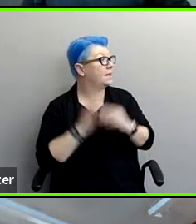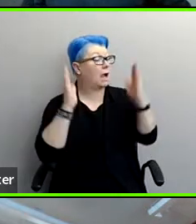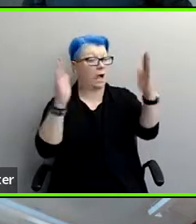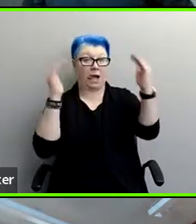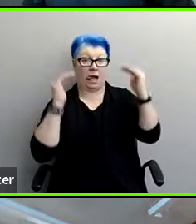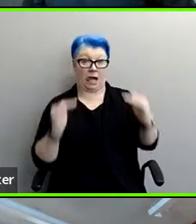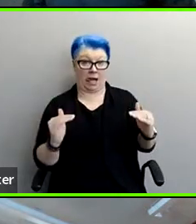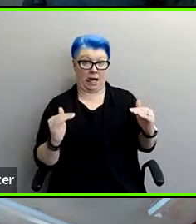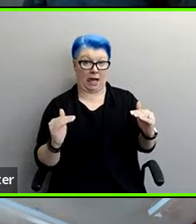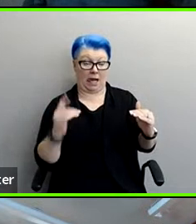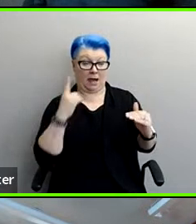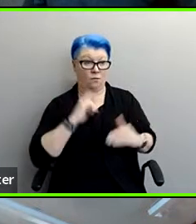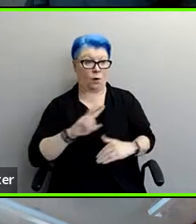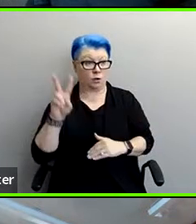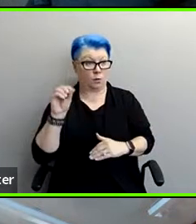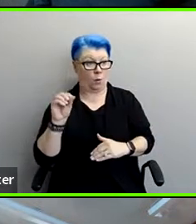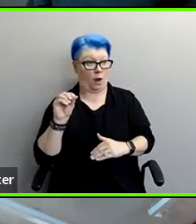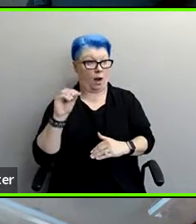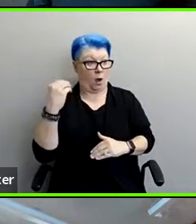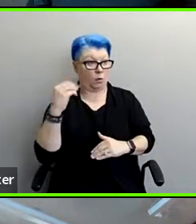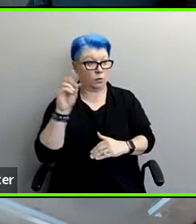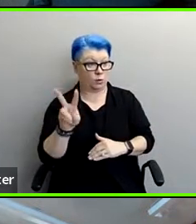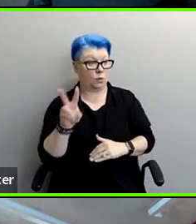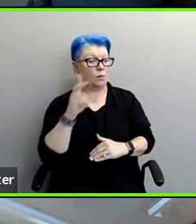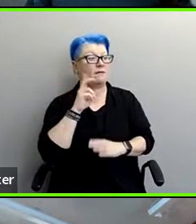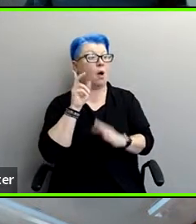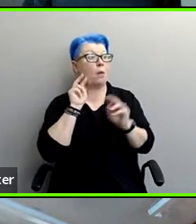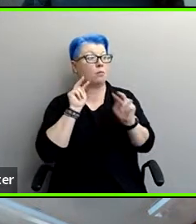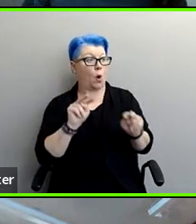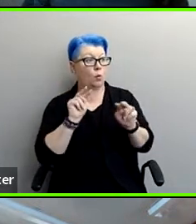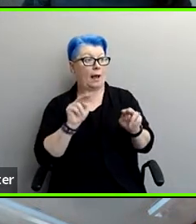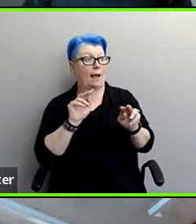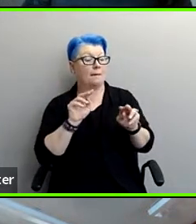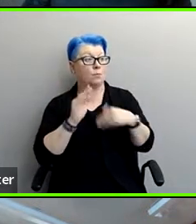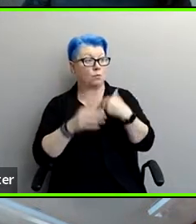Next on the agenda for 2.02, we have program monitoring report.